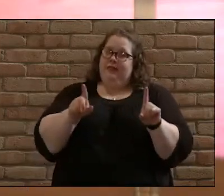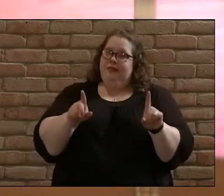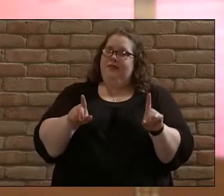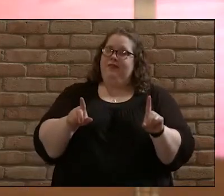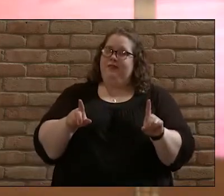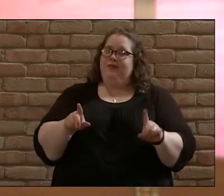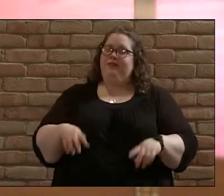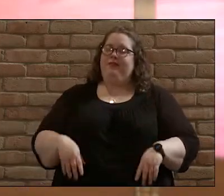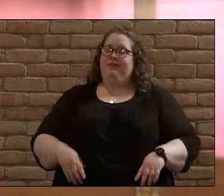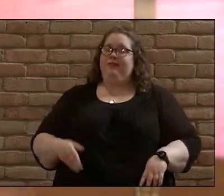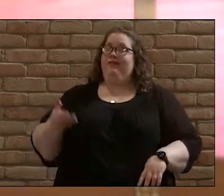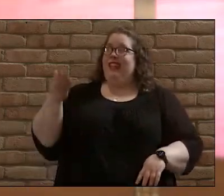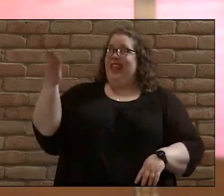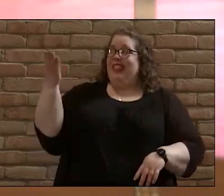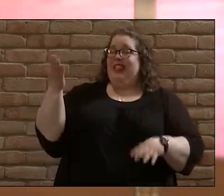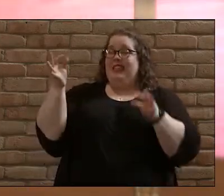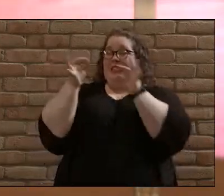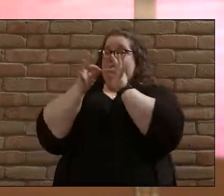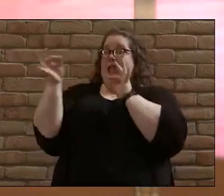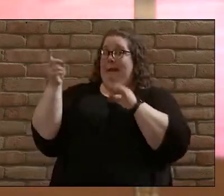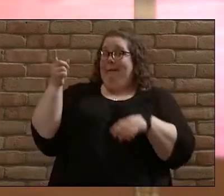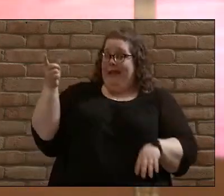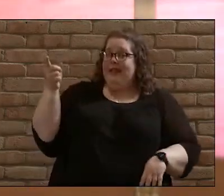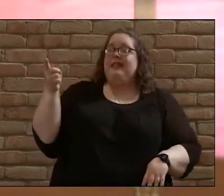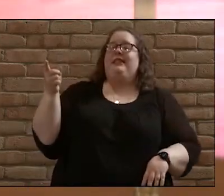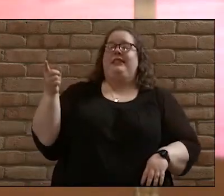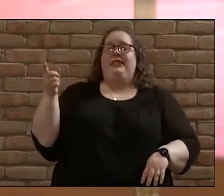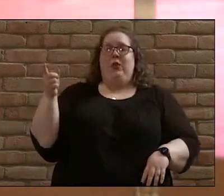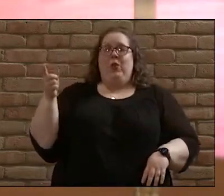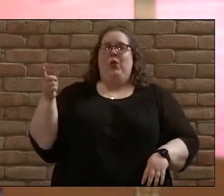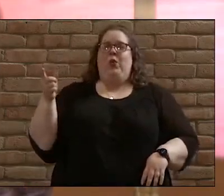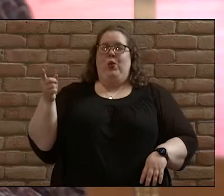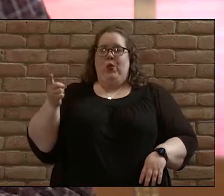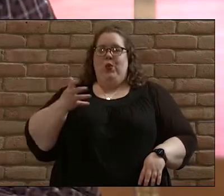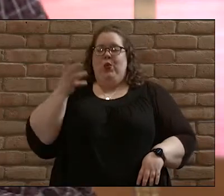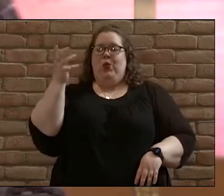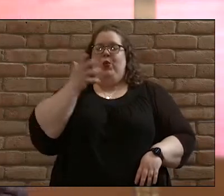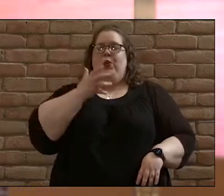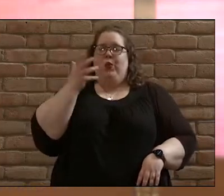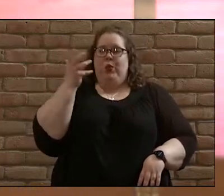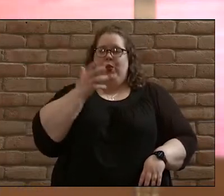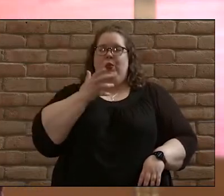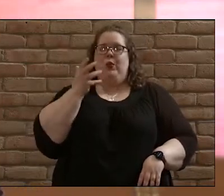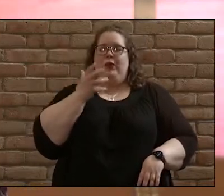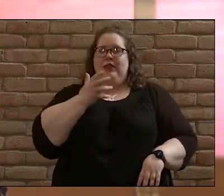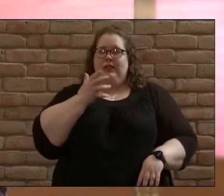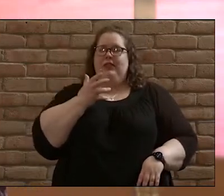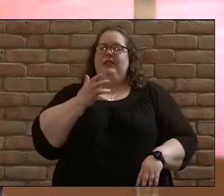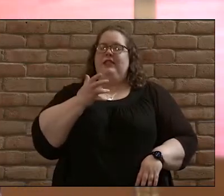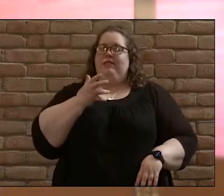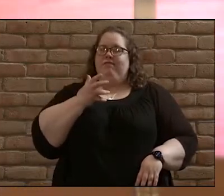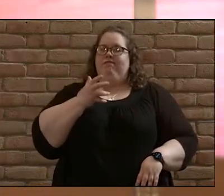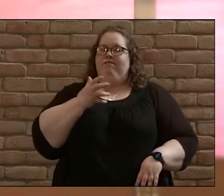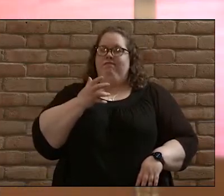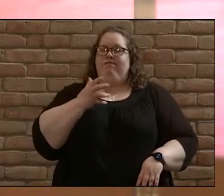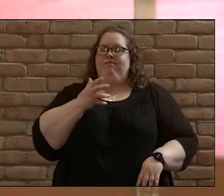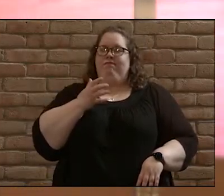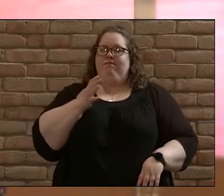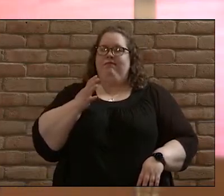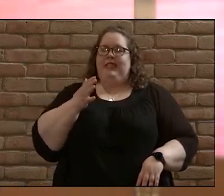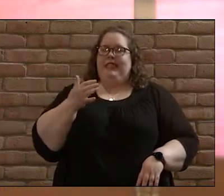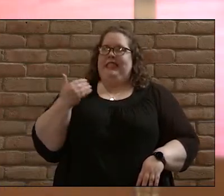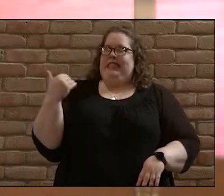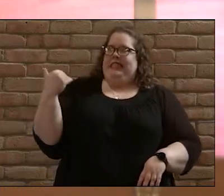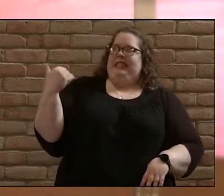This uncomplicated statement is also a haunting statement for us as well. The thing